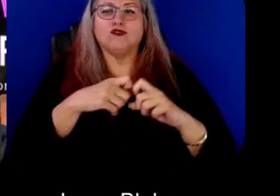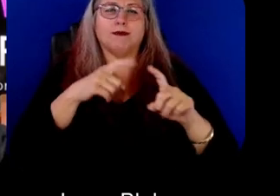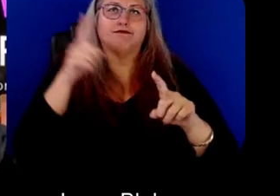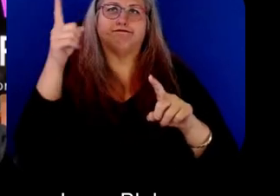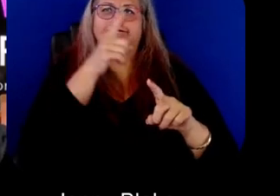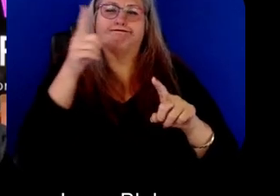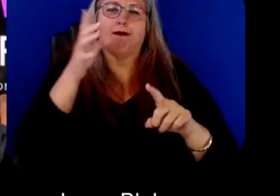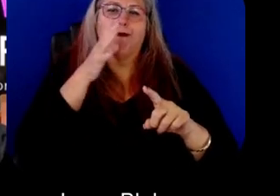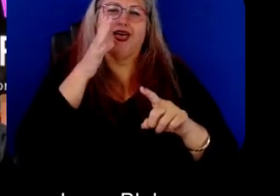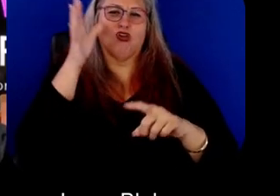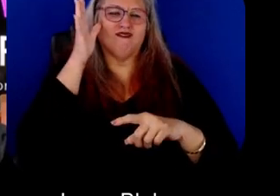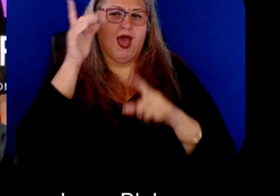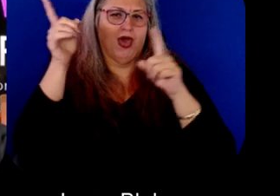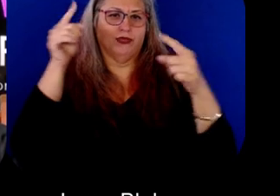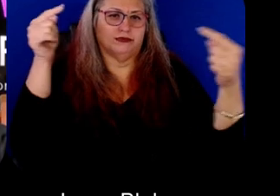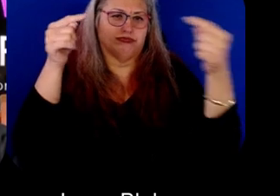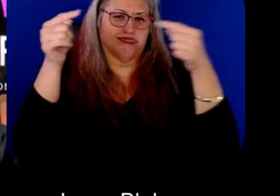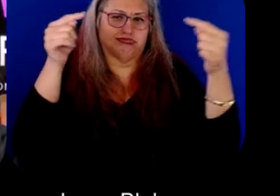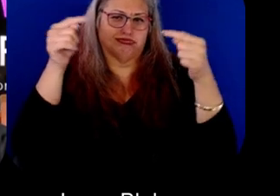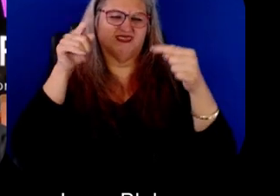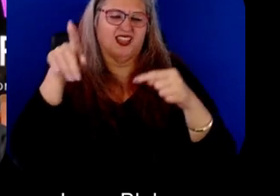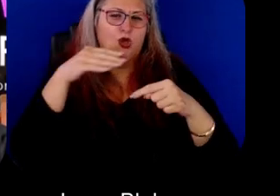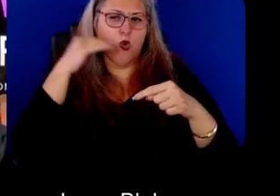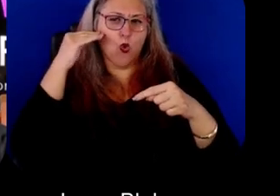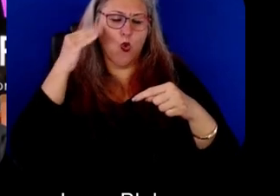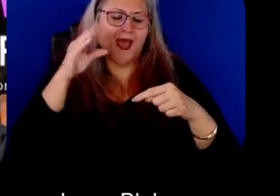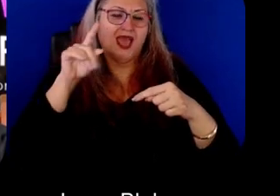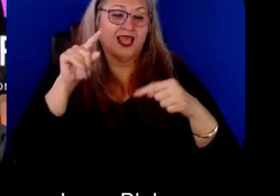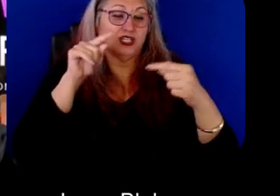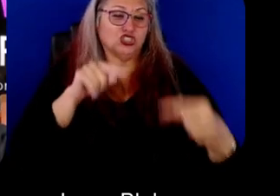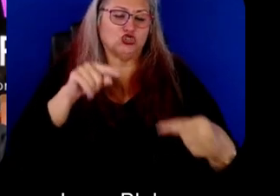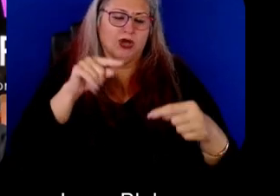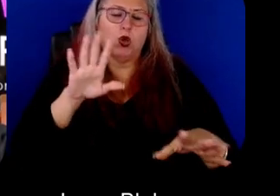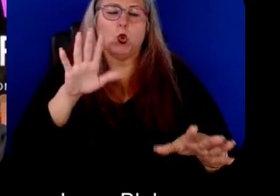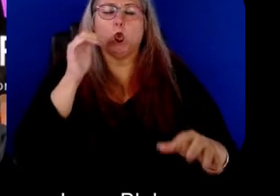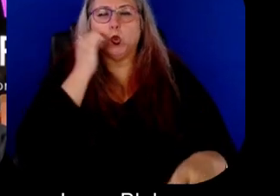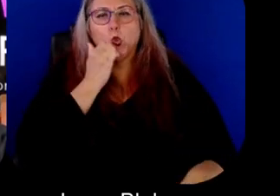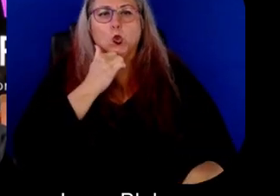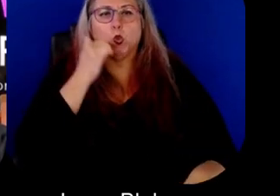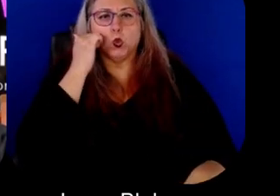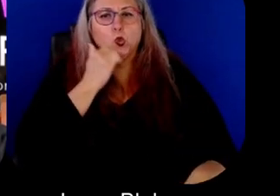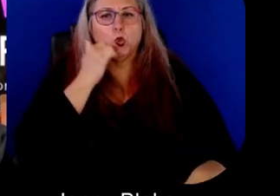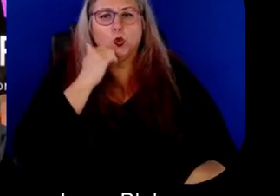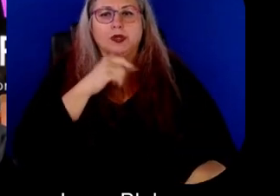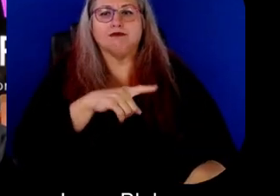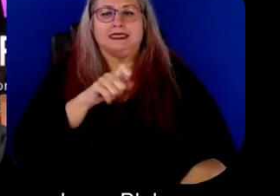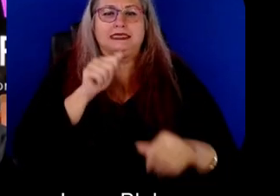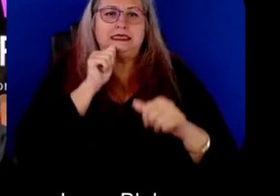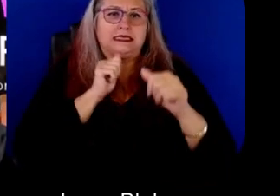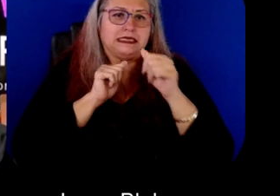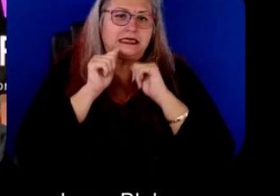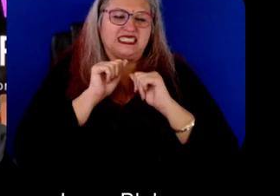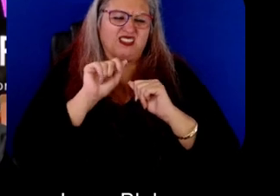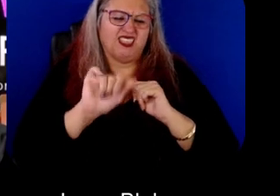and father had at home, and it was a daily struggle for her to deal